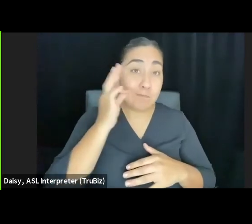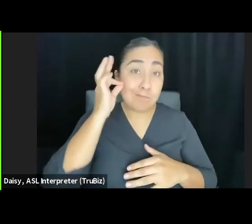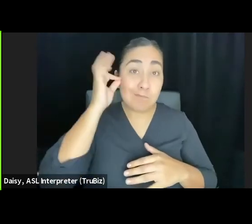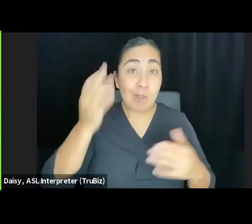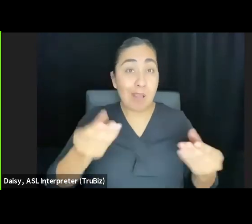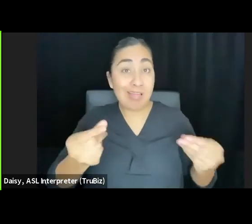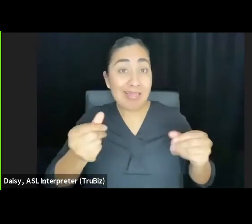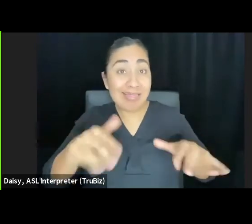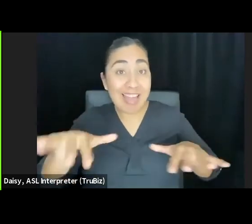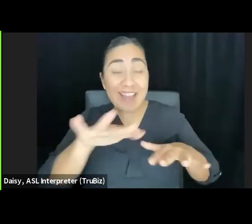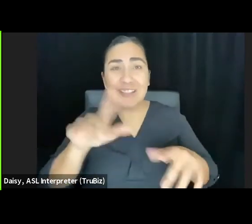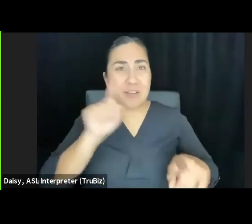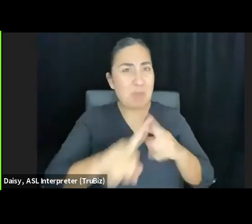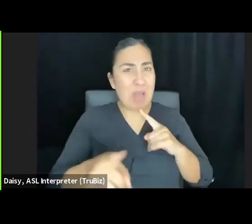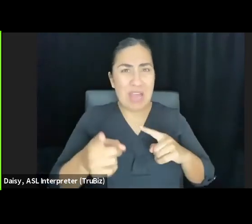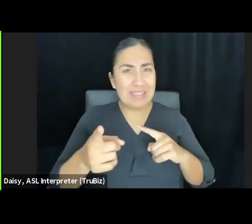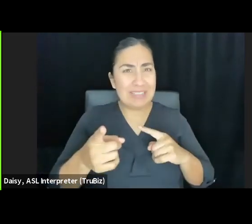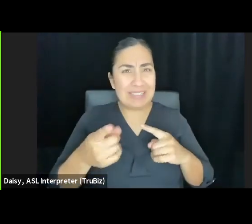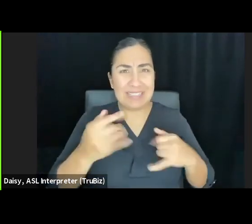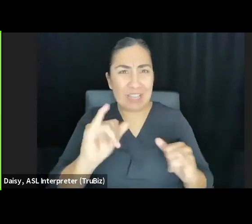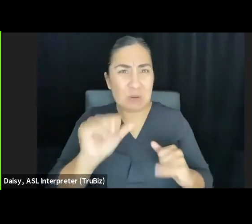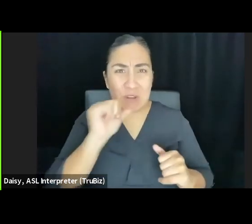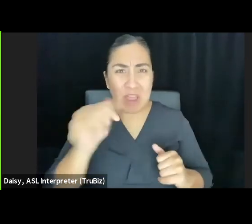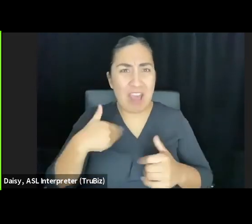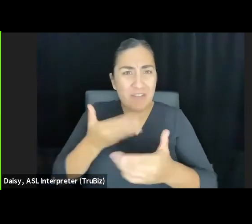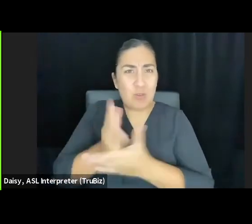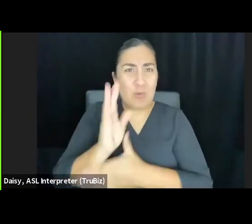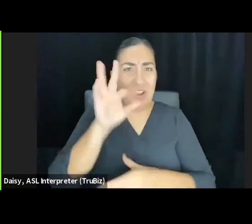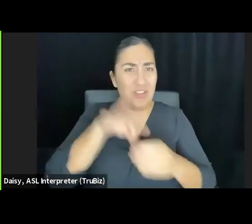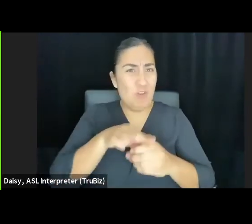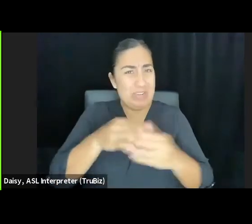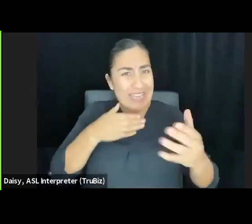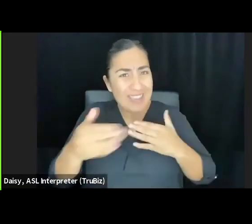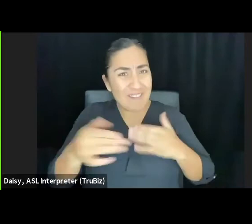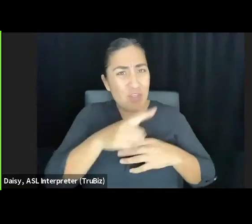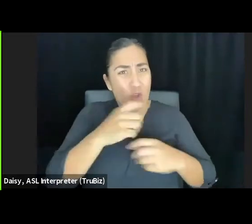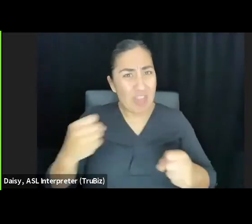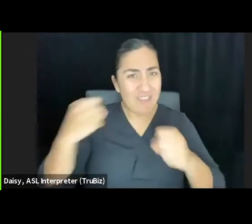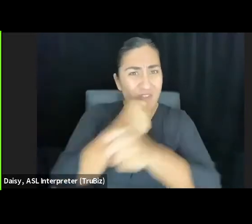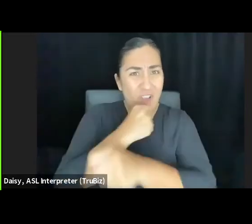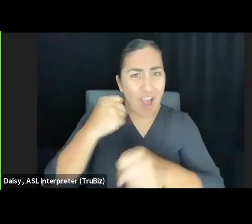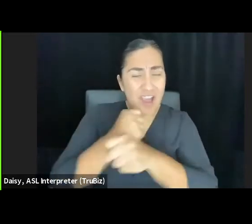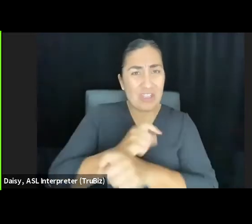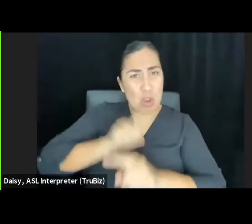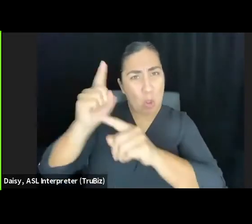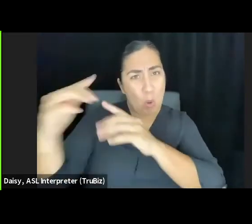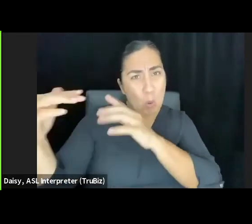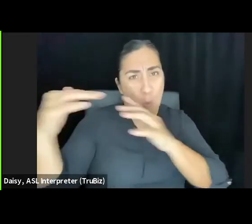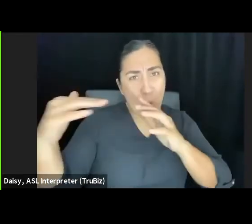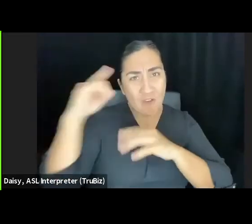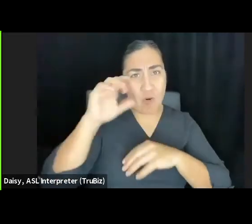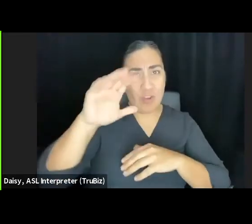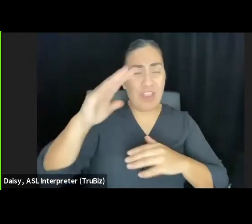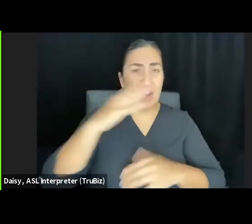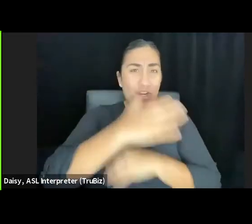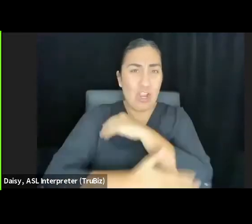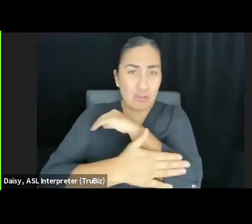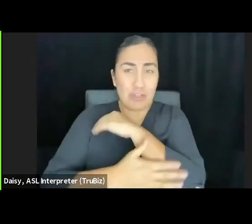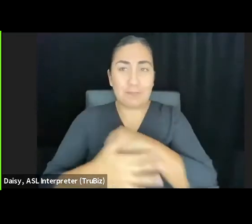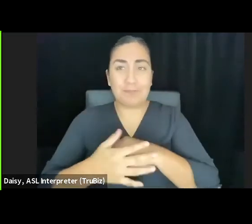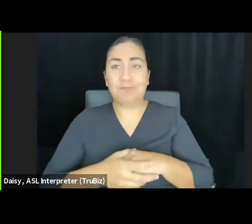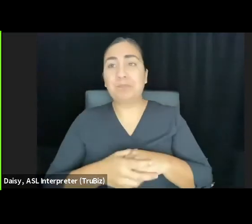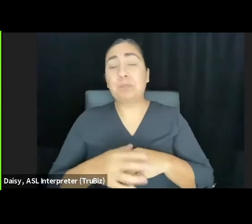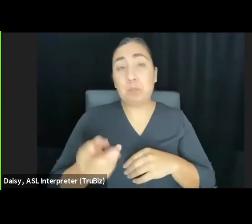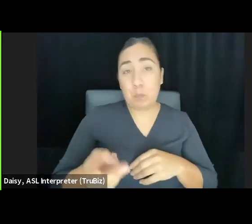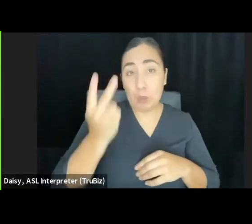they fought for their country. So two Native American combat veterans came back to the Fort